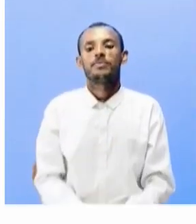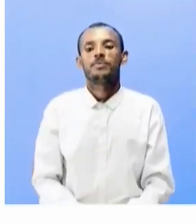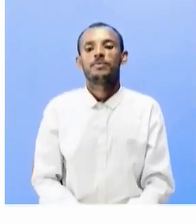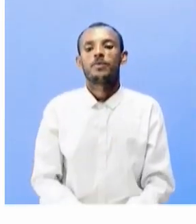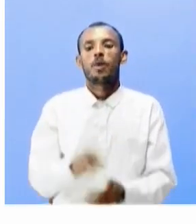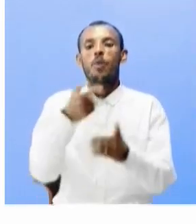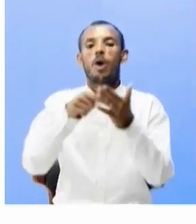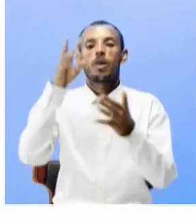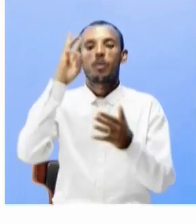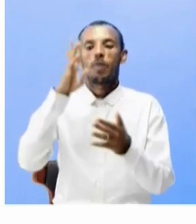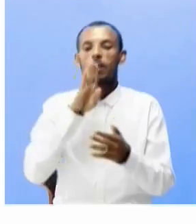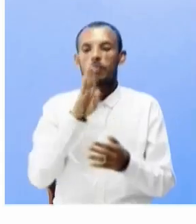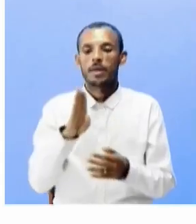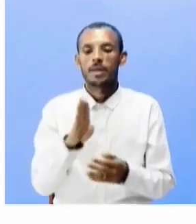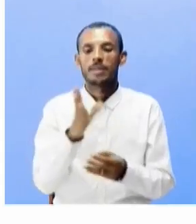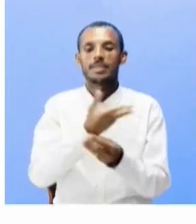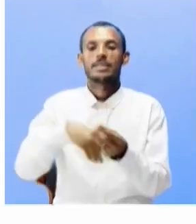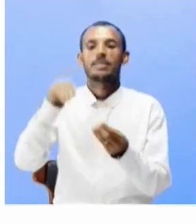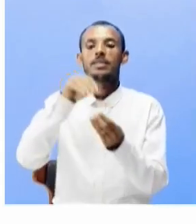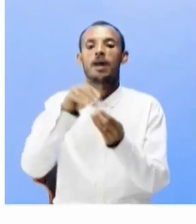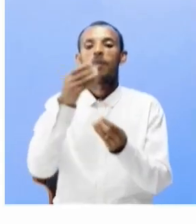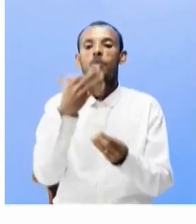What will be the sum of